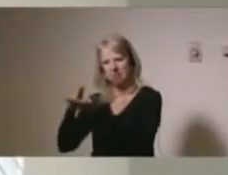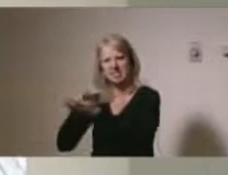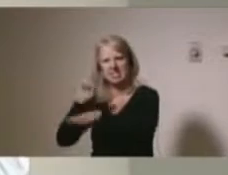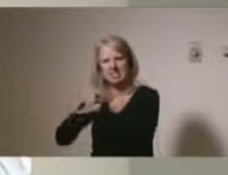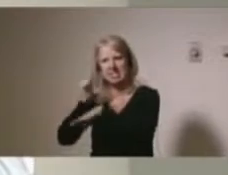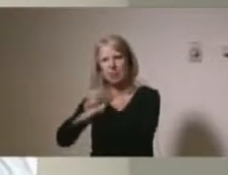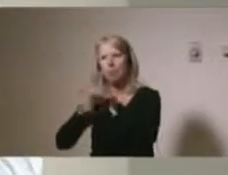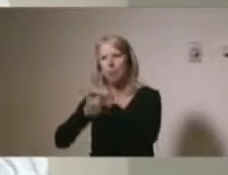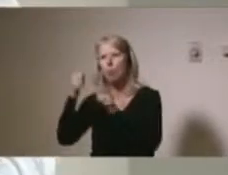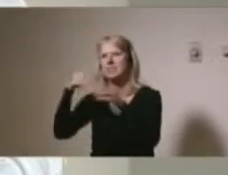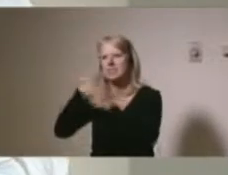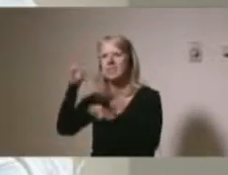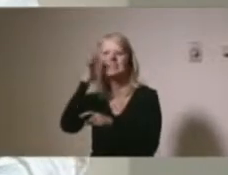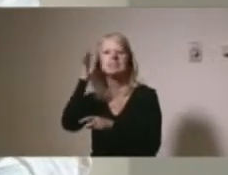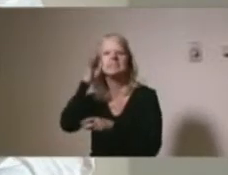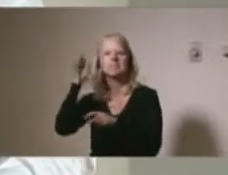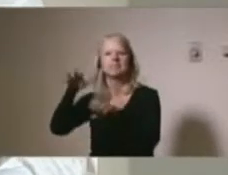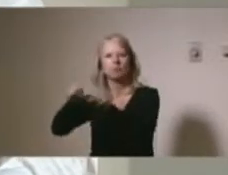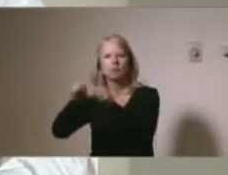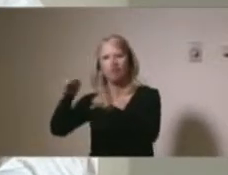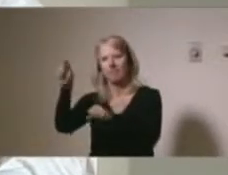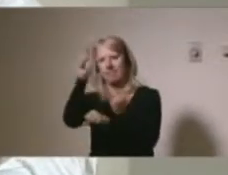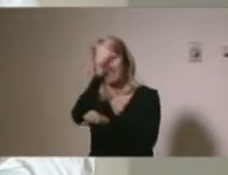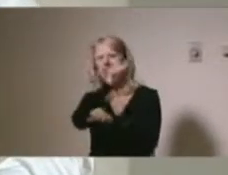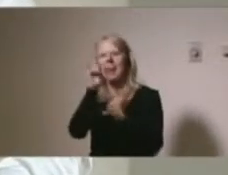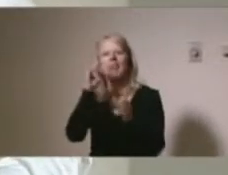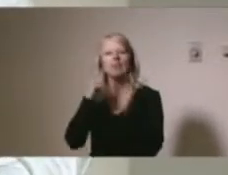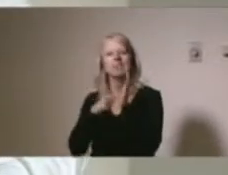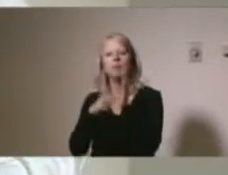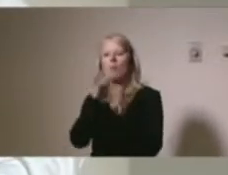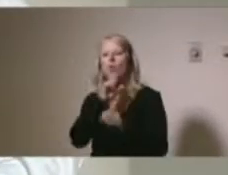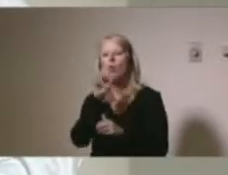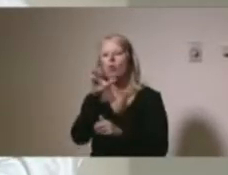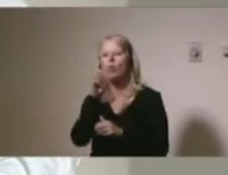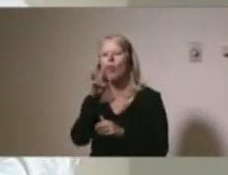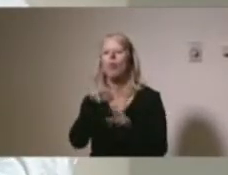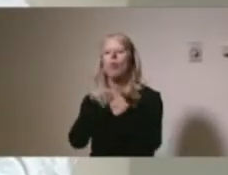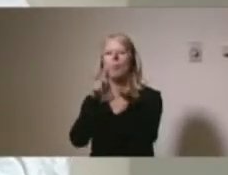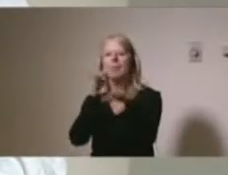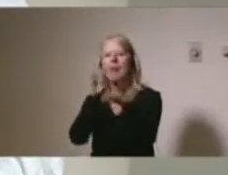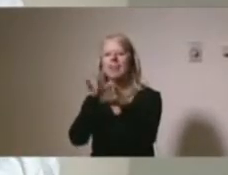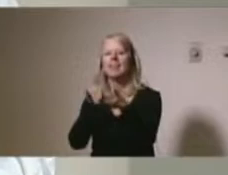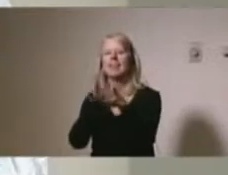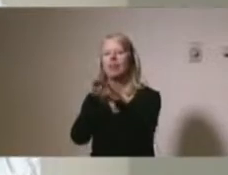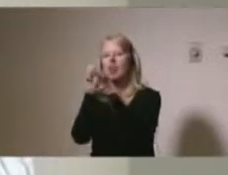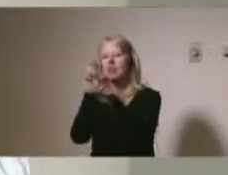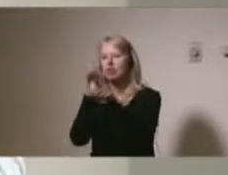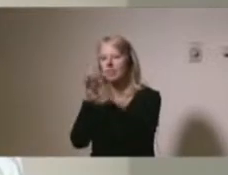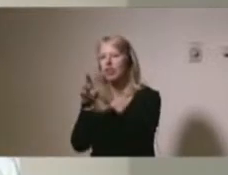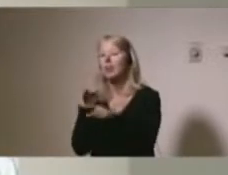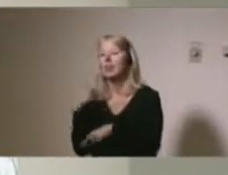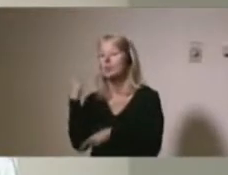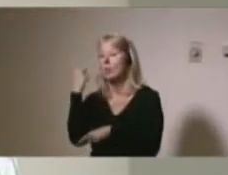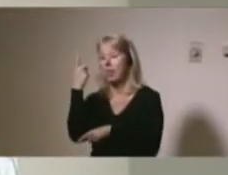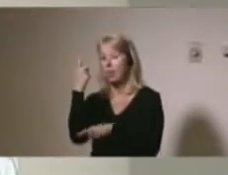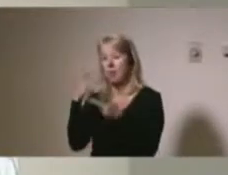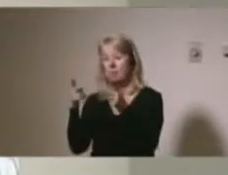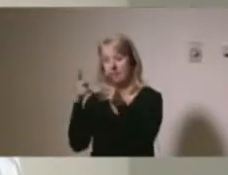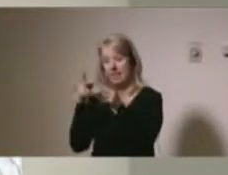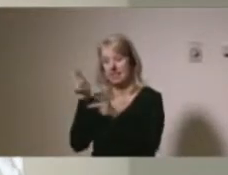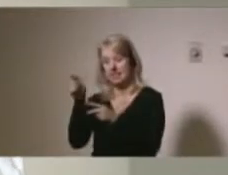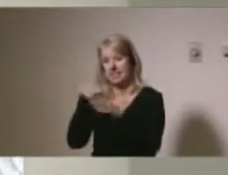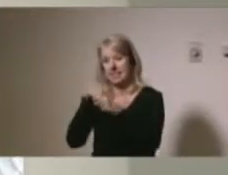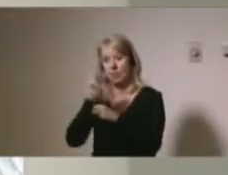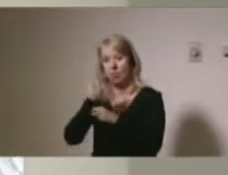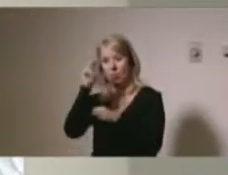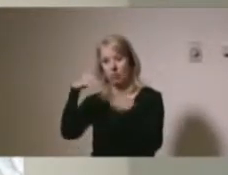inside most of them, like the Old Crow, Pelly, Ross River type of ones. The one that was inside of